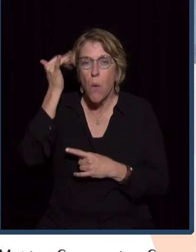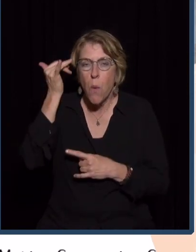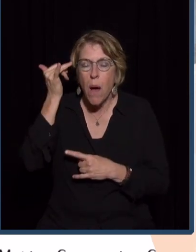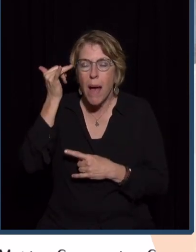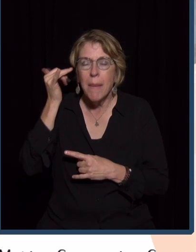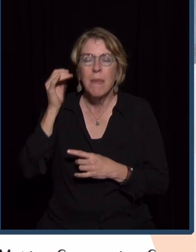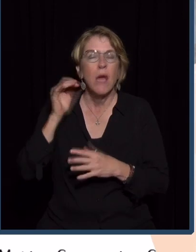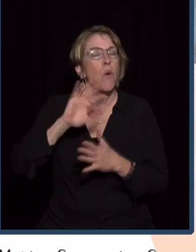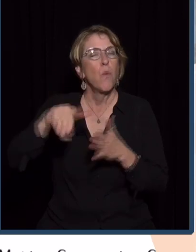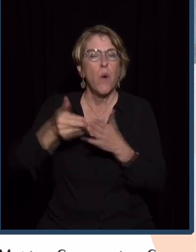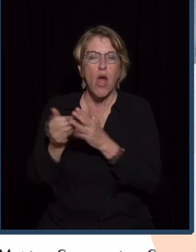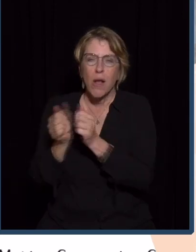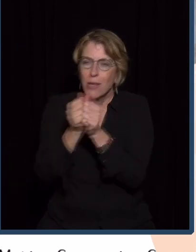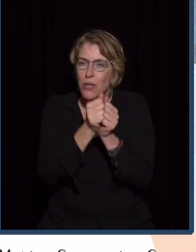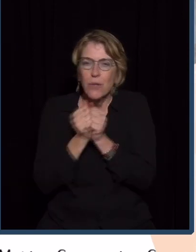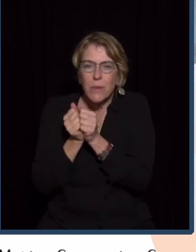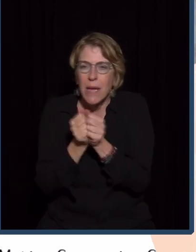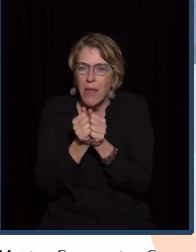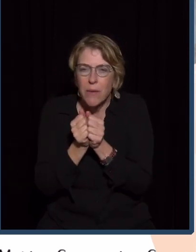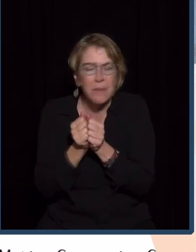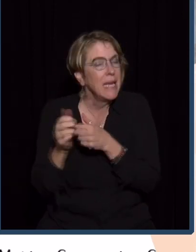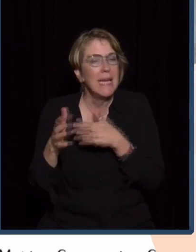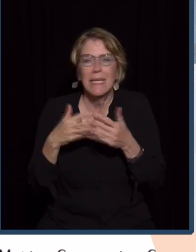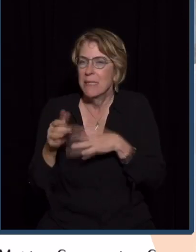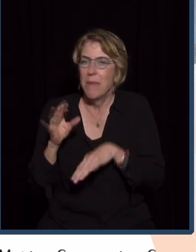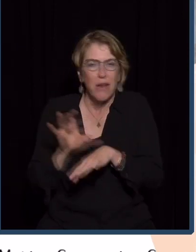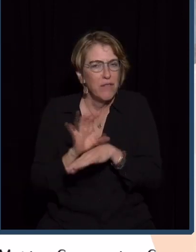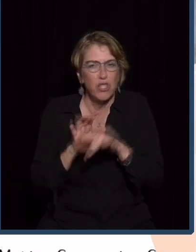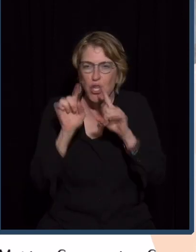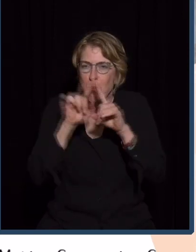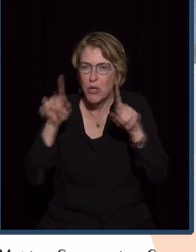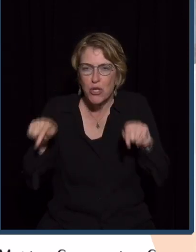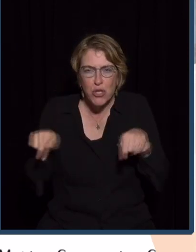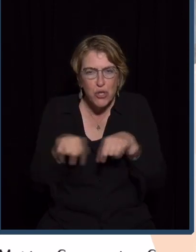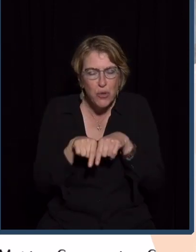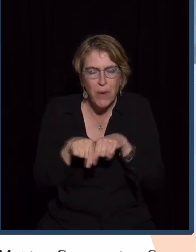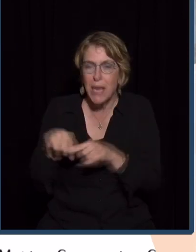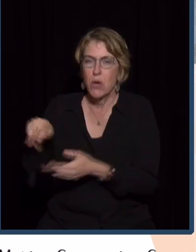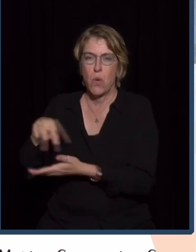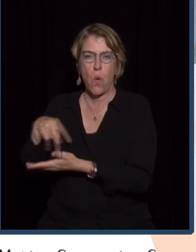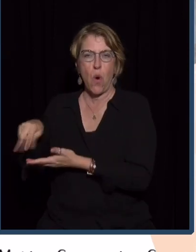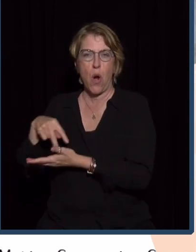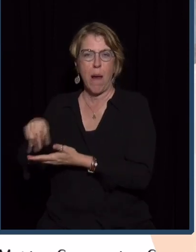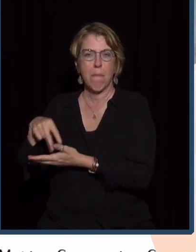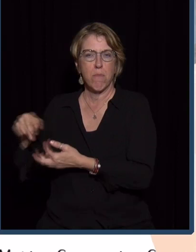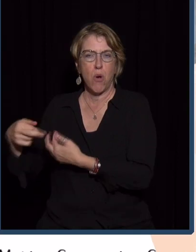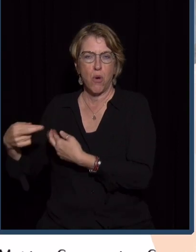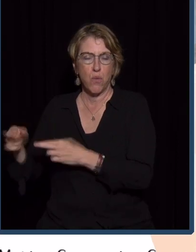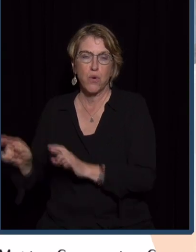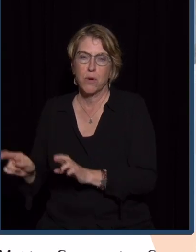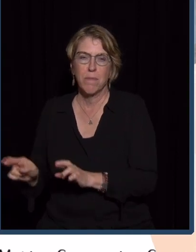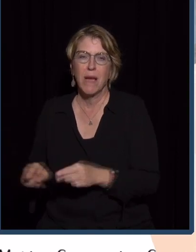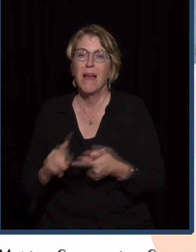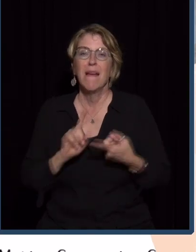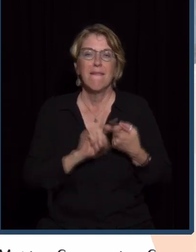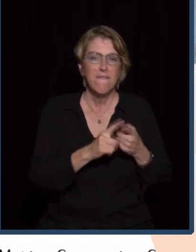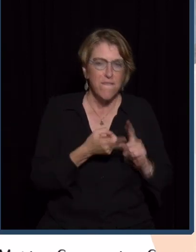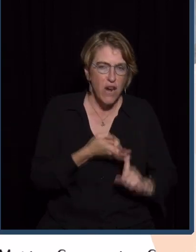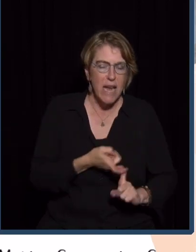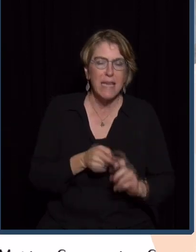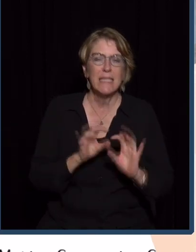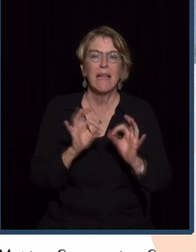together, whether that's via a computer screen or in a ballroom, as friends, families, team members,